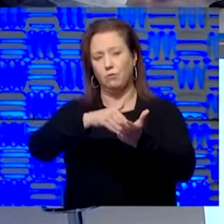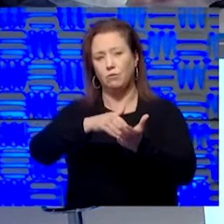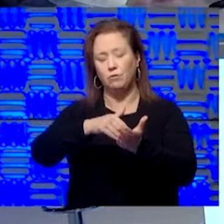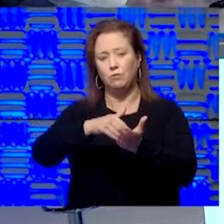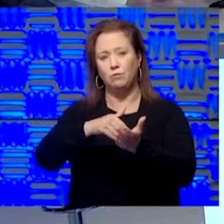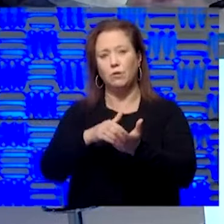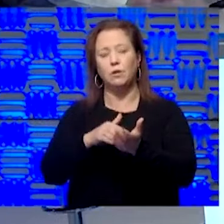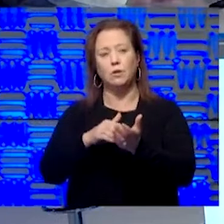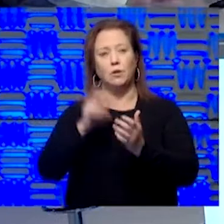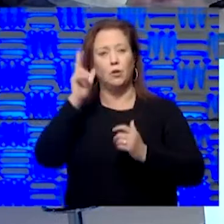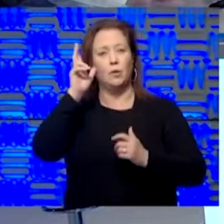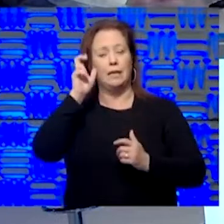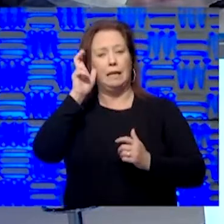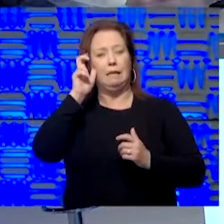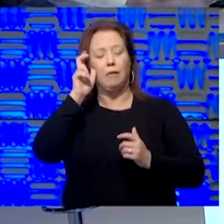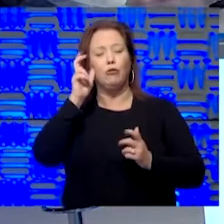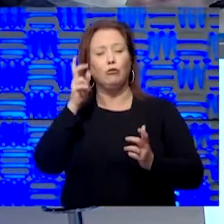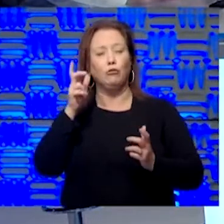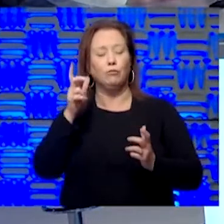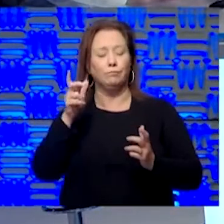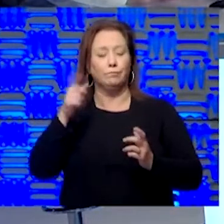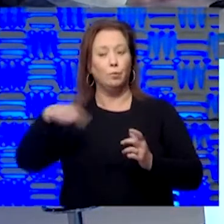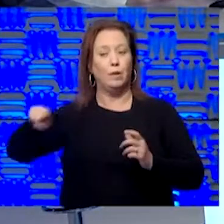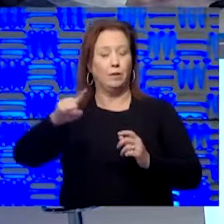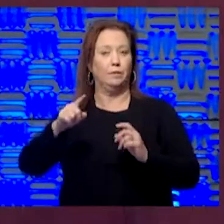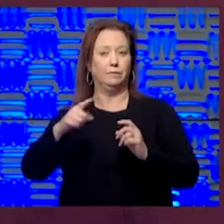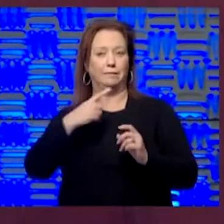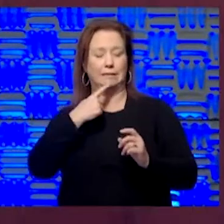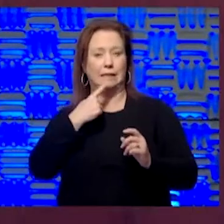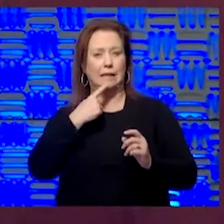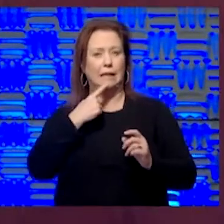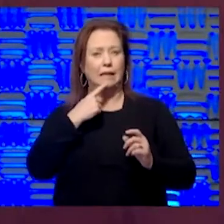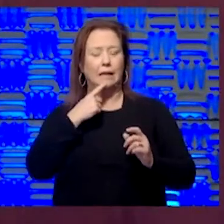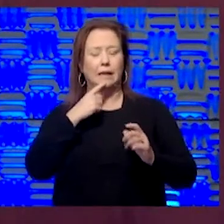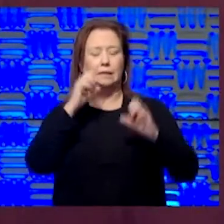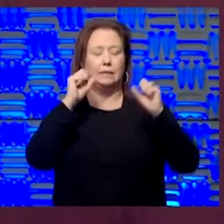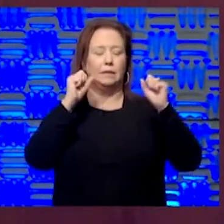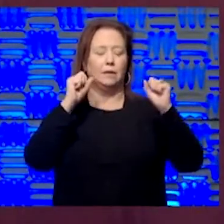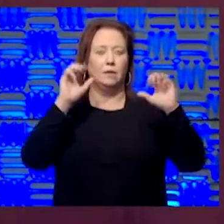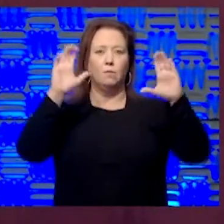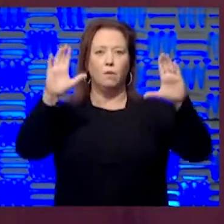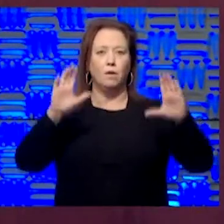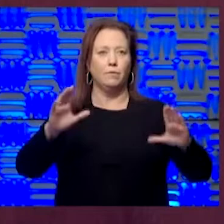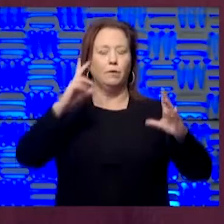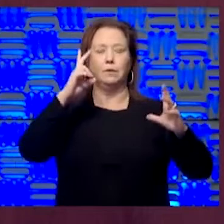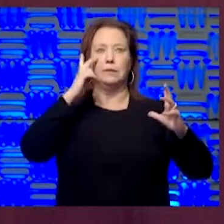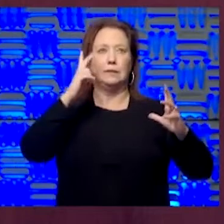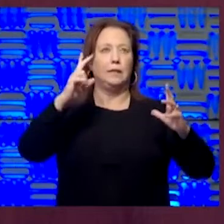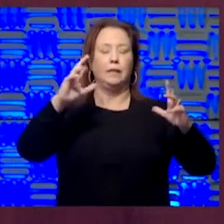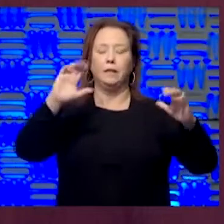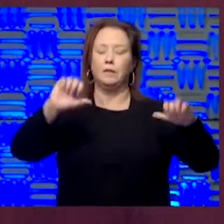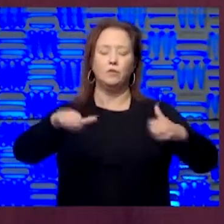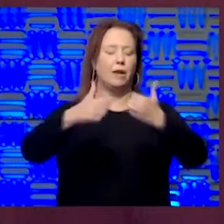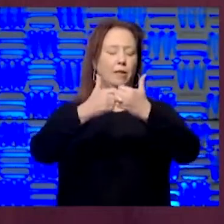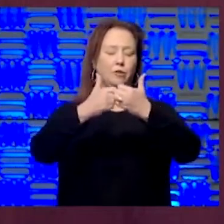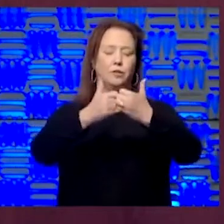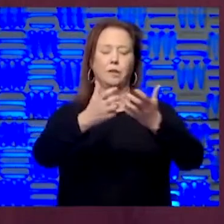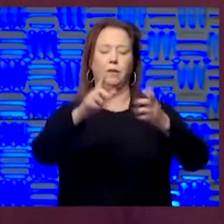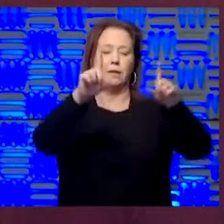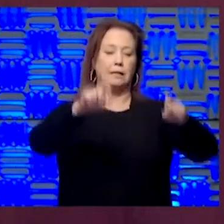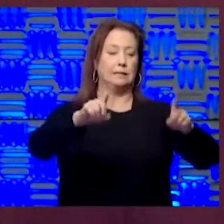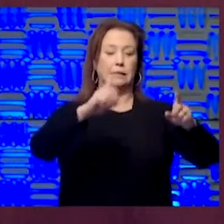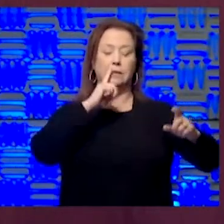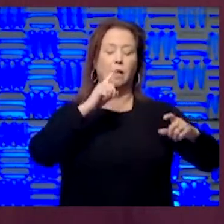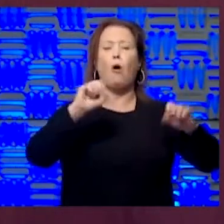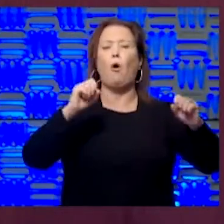that you can hear directly from them. It's fascinating to look at the challenges that the lab faces because you think, well, this is pretty simple. They just need a